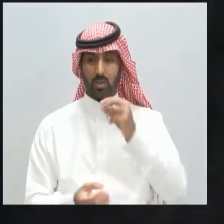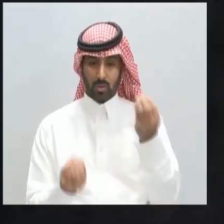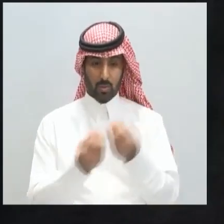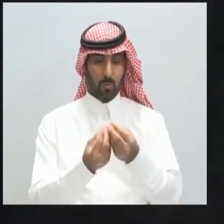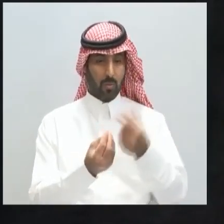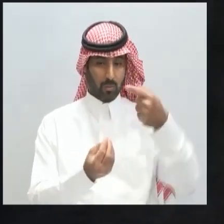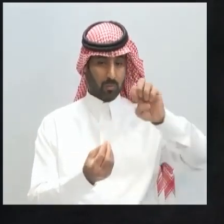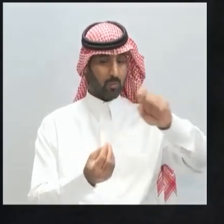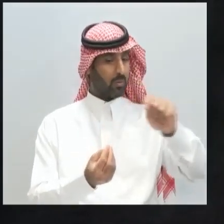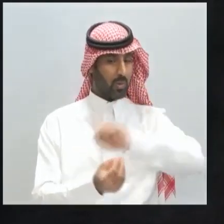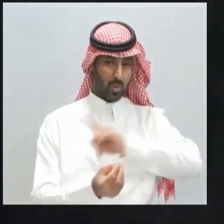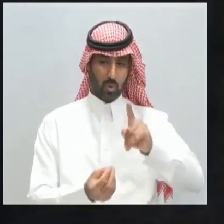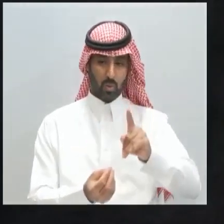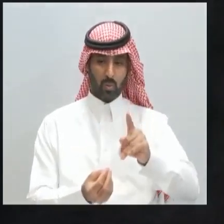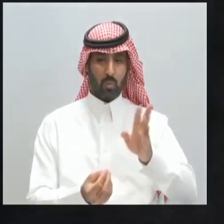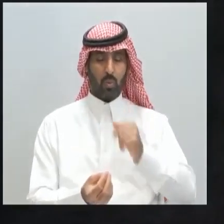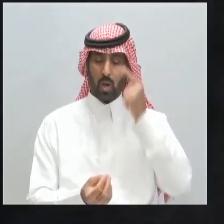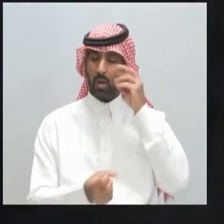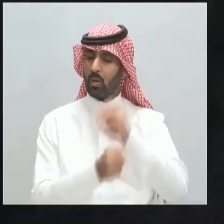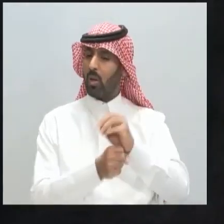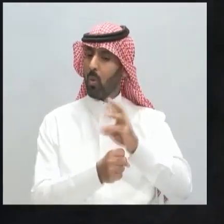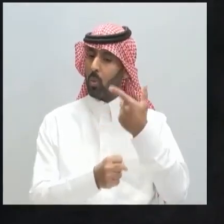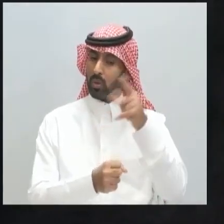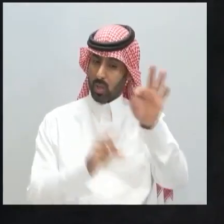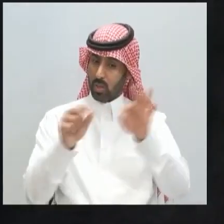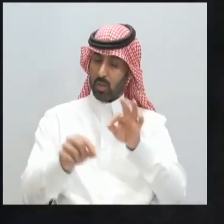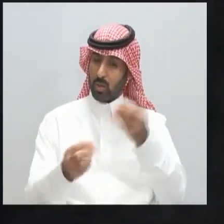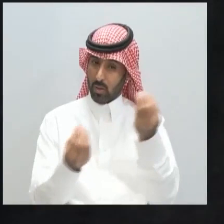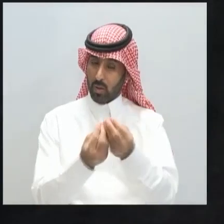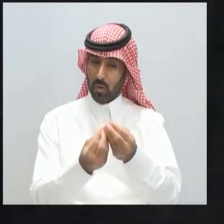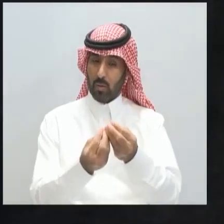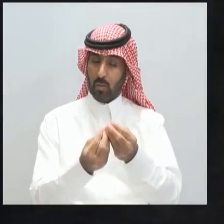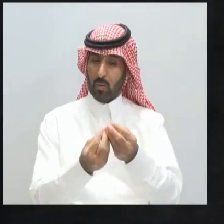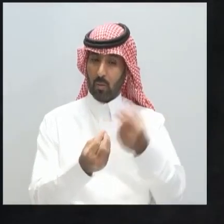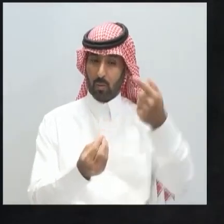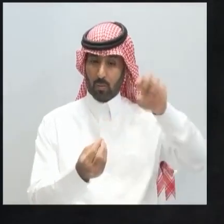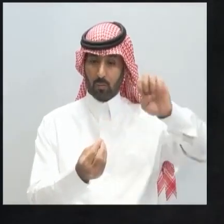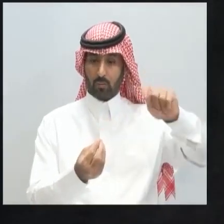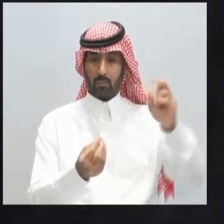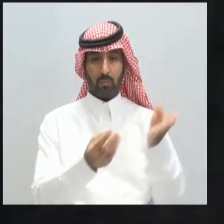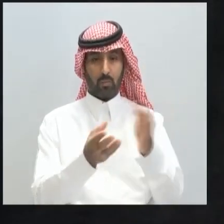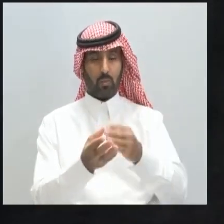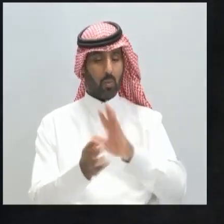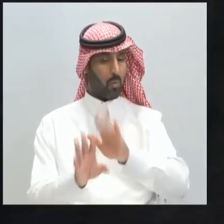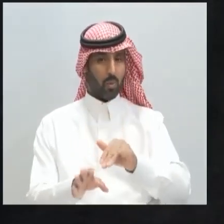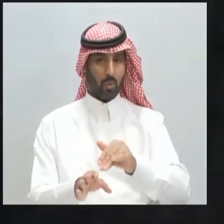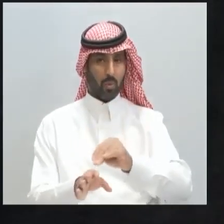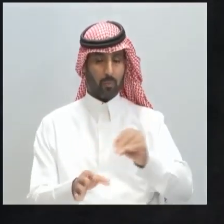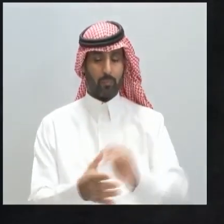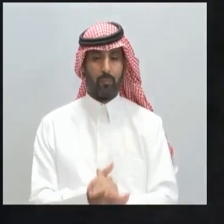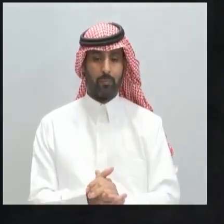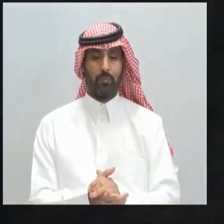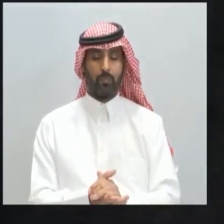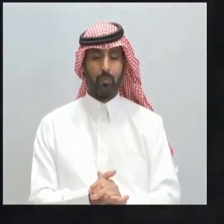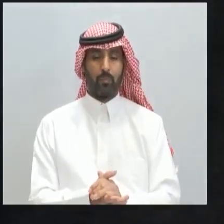come after get, and there's no way to tell which adjective fits to come after get or not. For